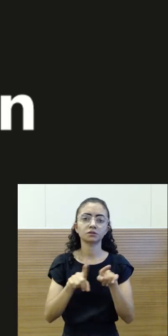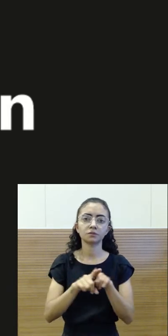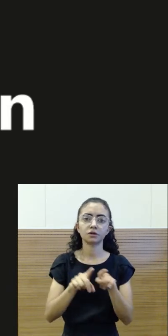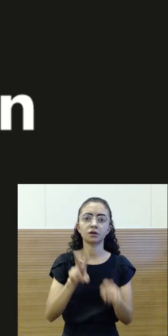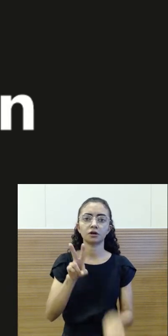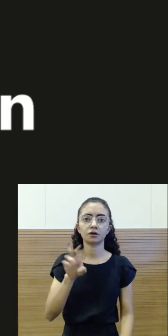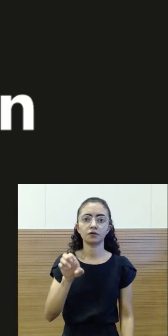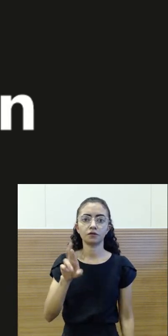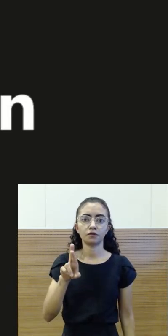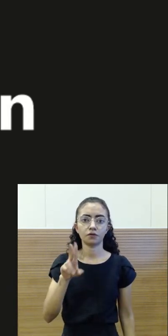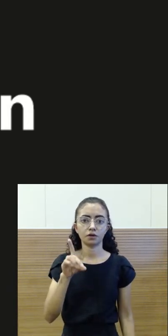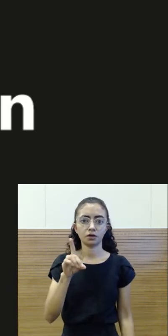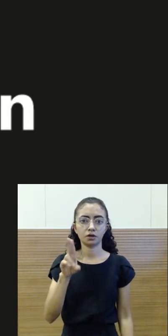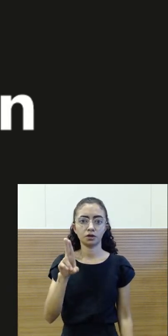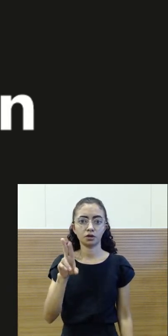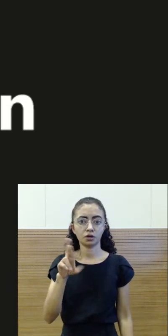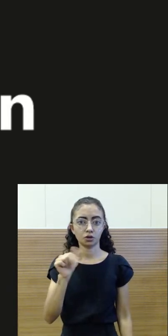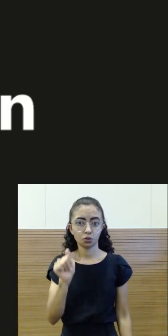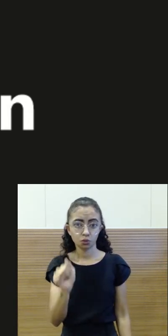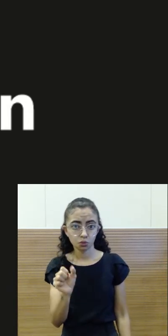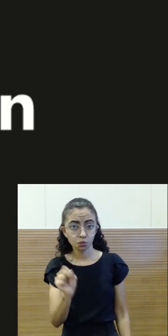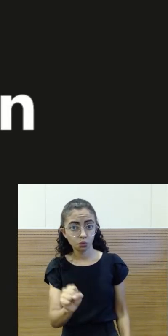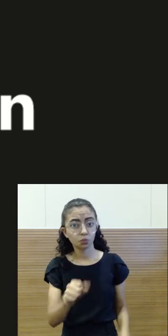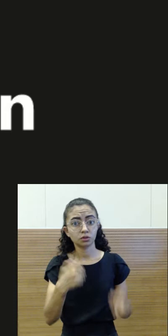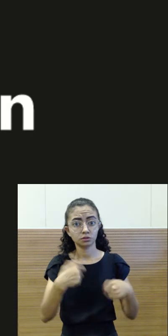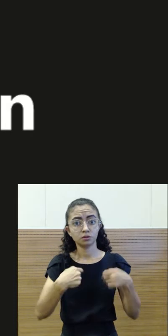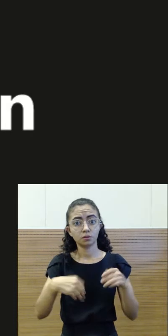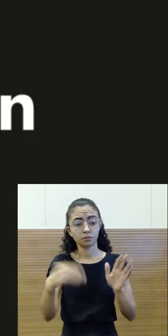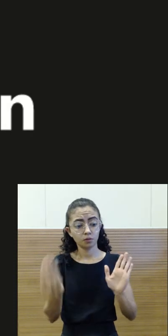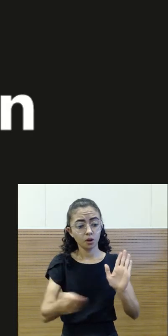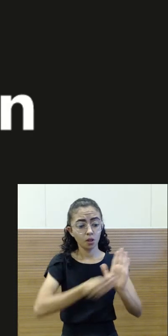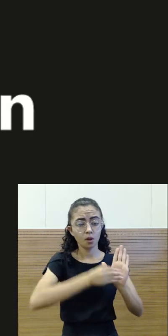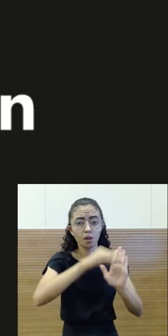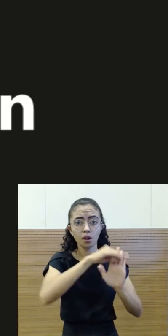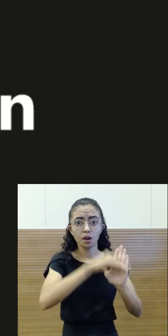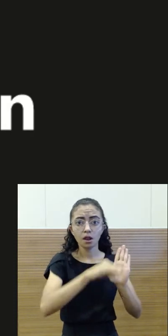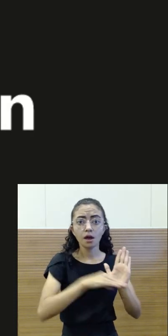the importance of meals. That's all I want to say.